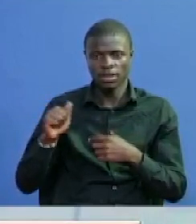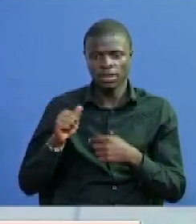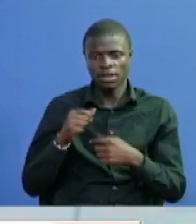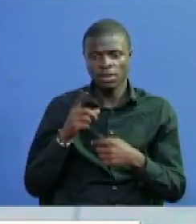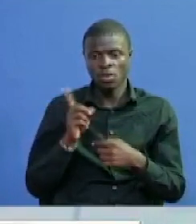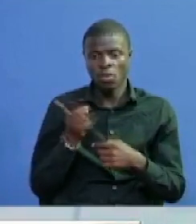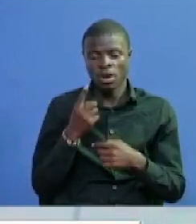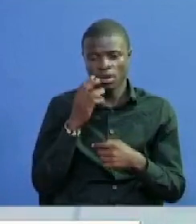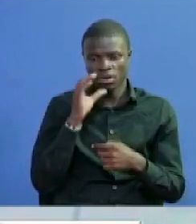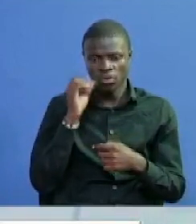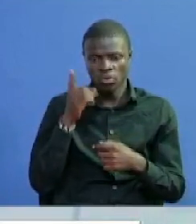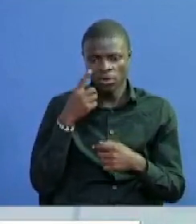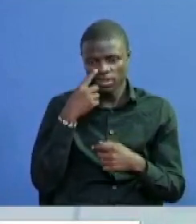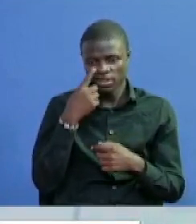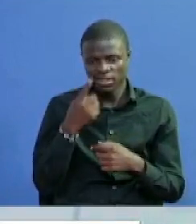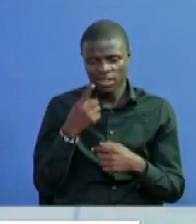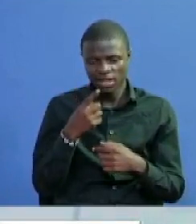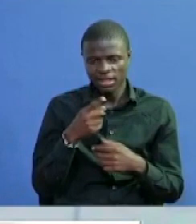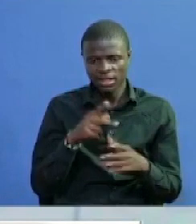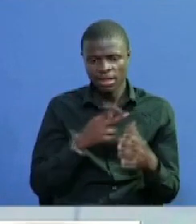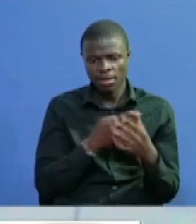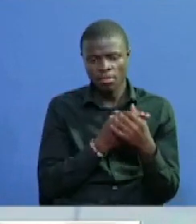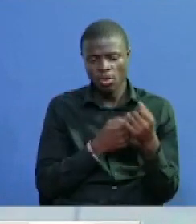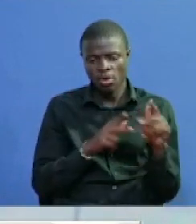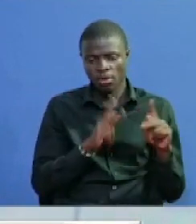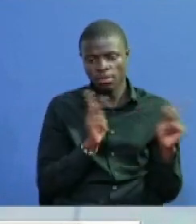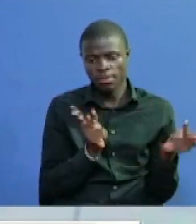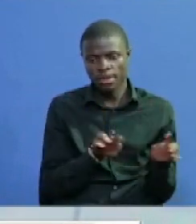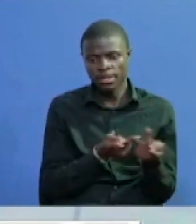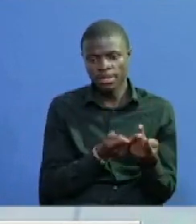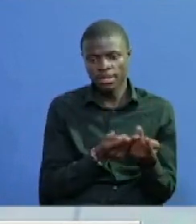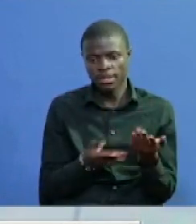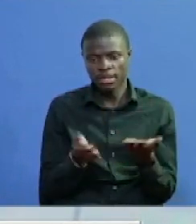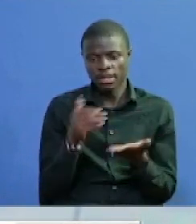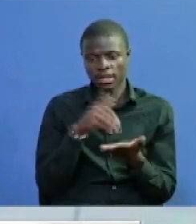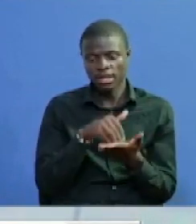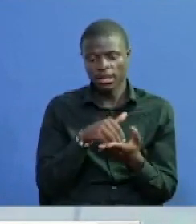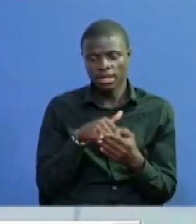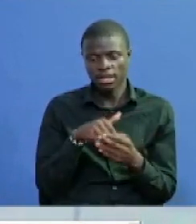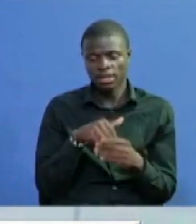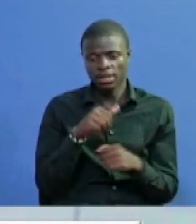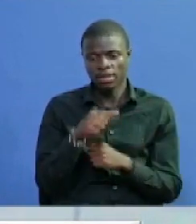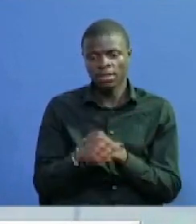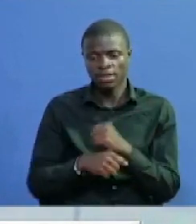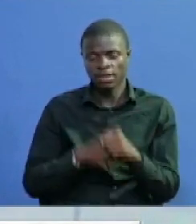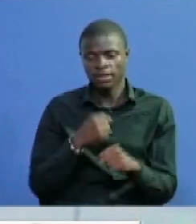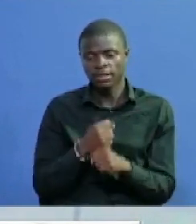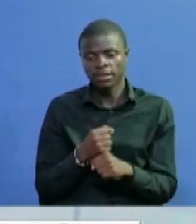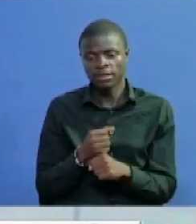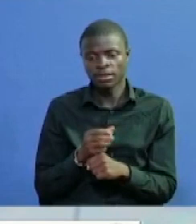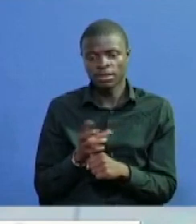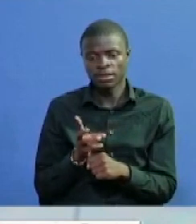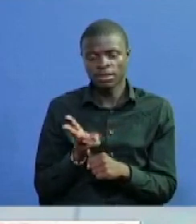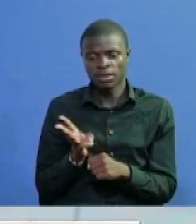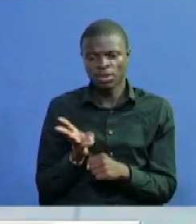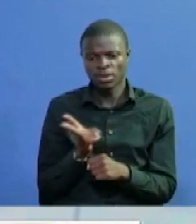as, you know, a bipartisan approach. Again, this year, as you have rightly